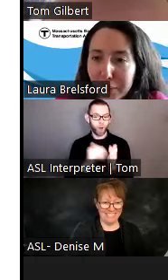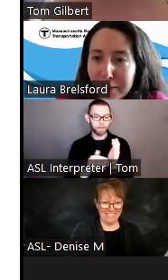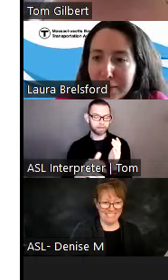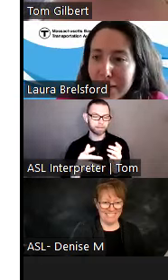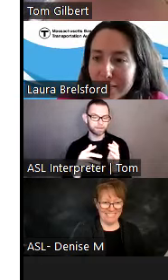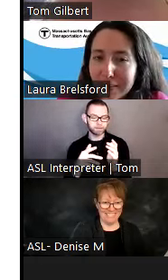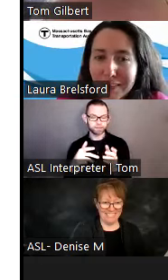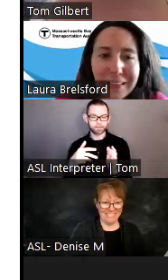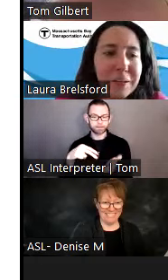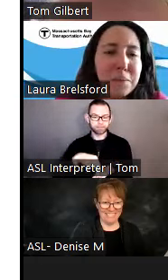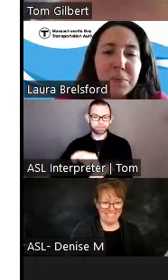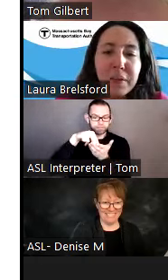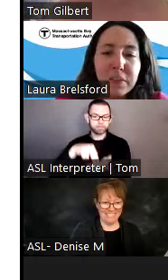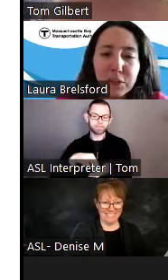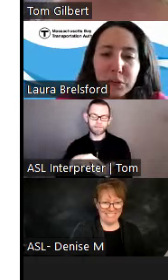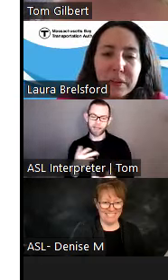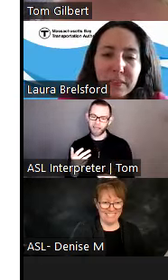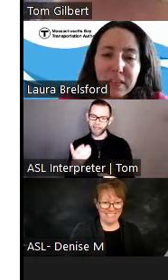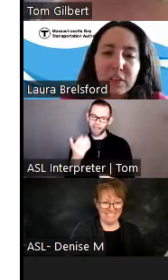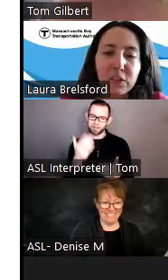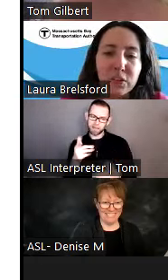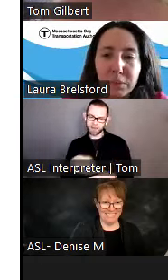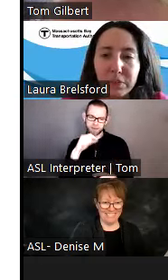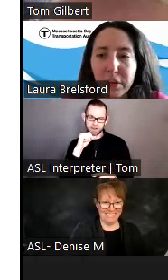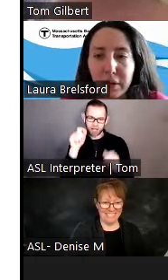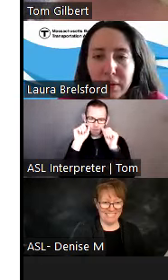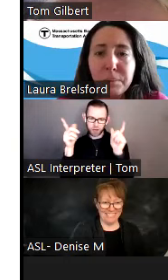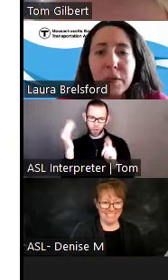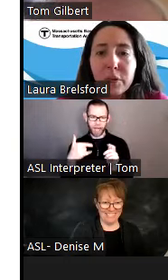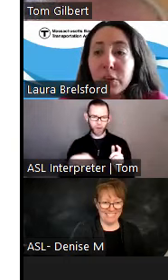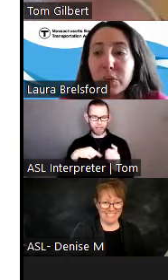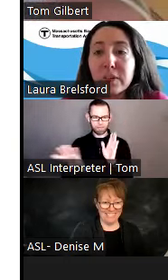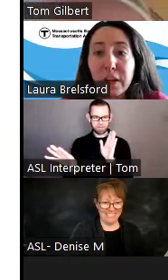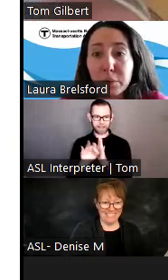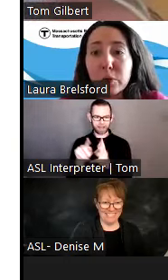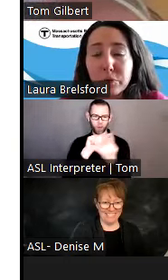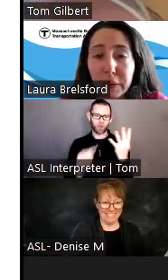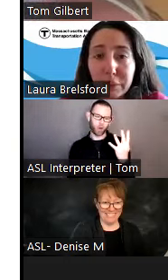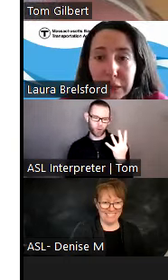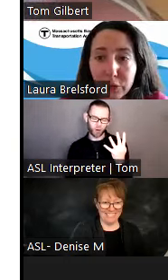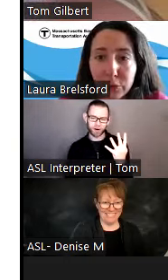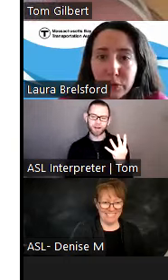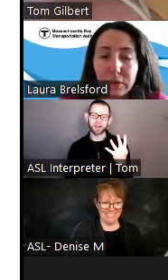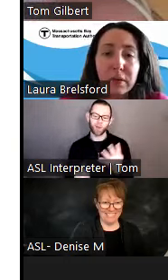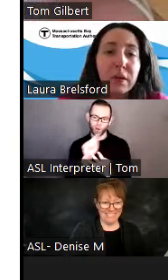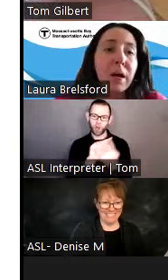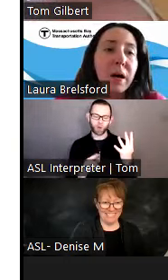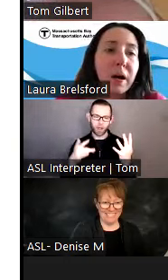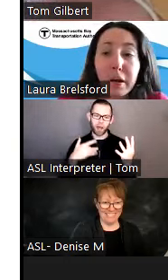why we selected these units. These are some of the units that are most frequently